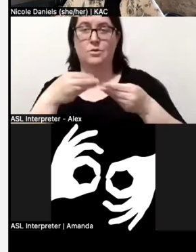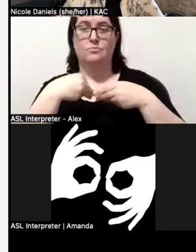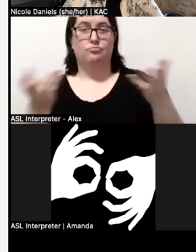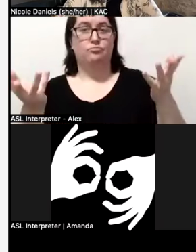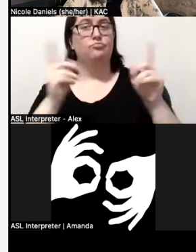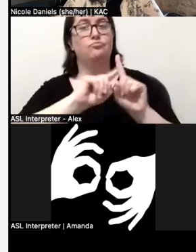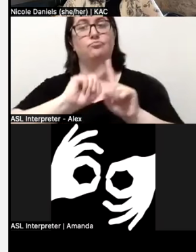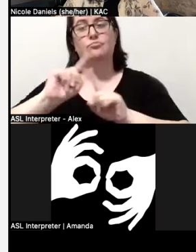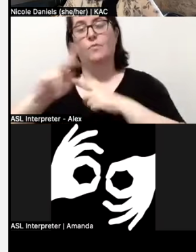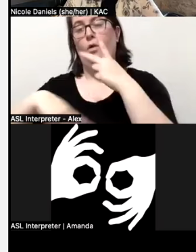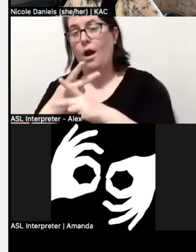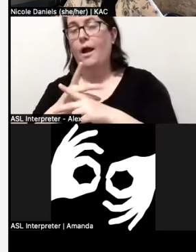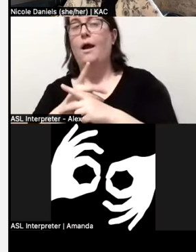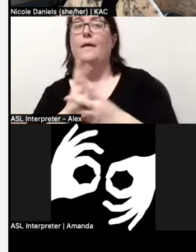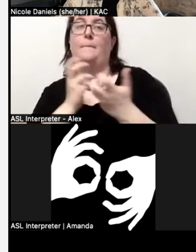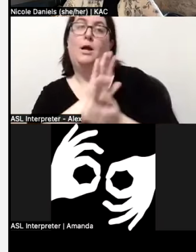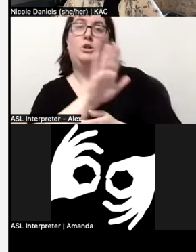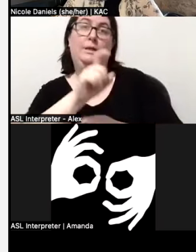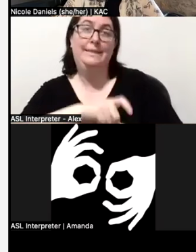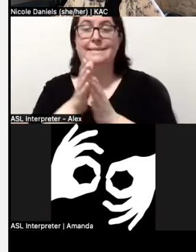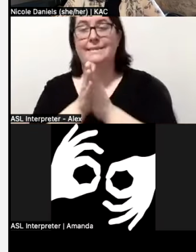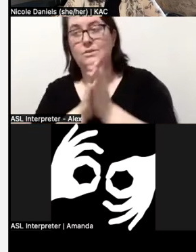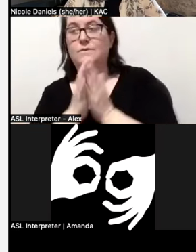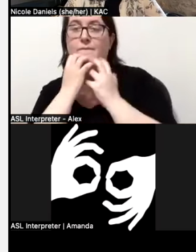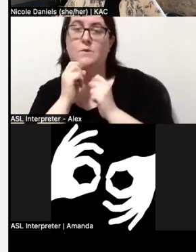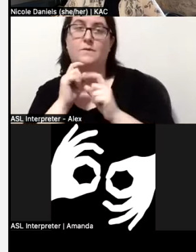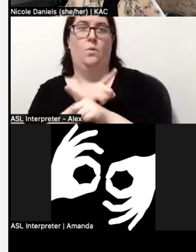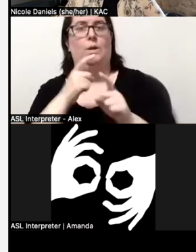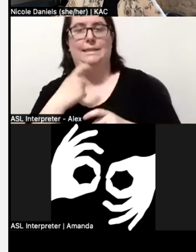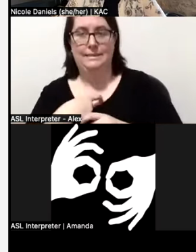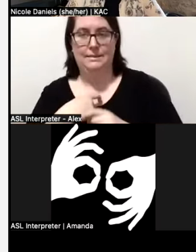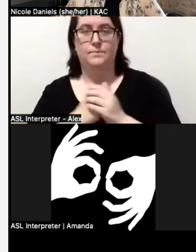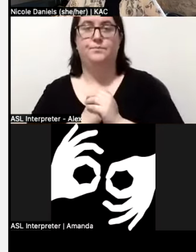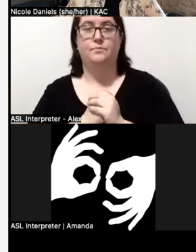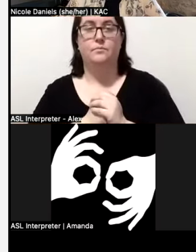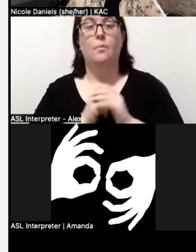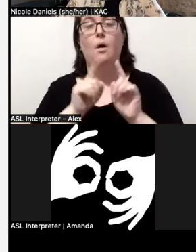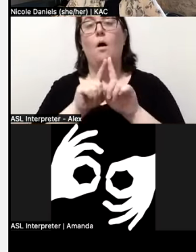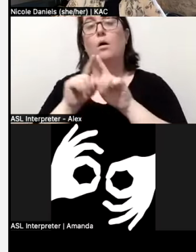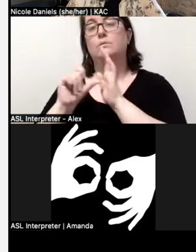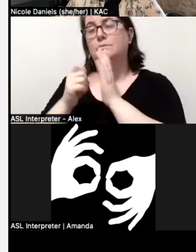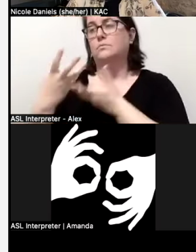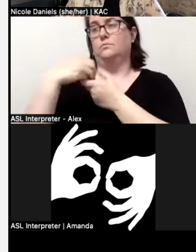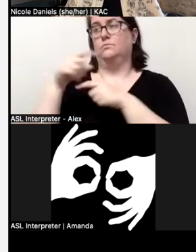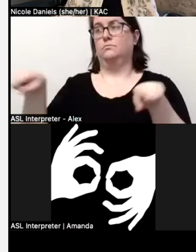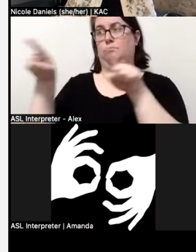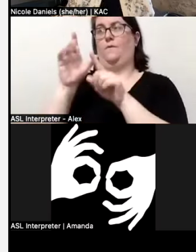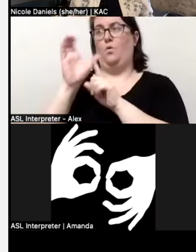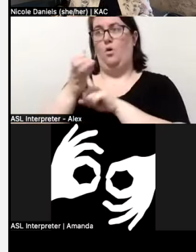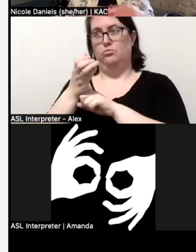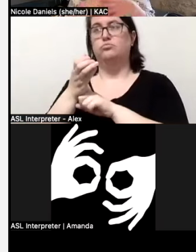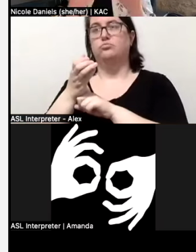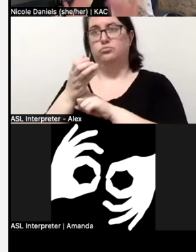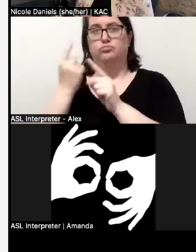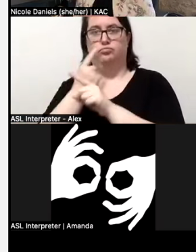that reflect the needs, values, and interests of the Kingston community and that emphasize inclusivity and cultural relevance. We are